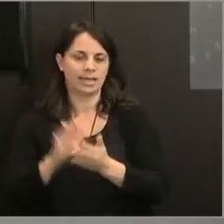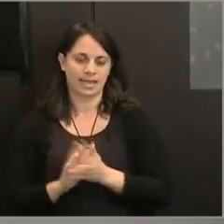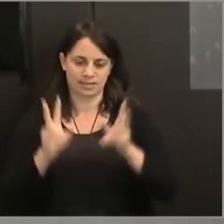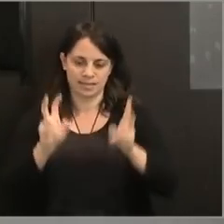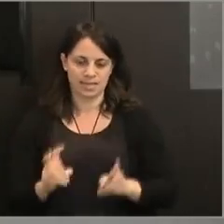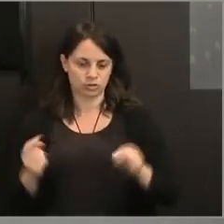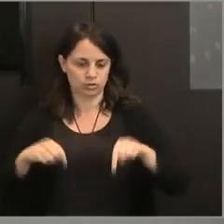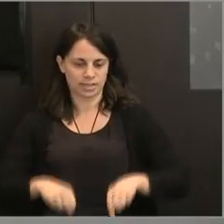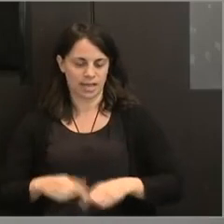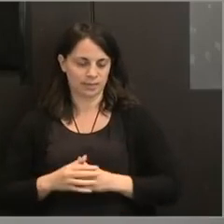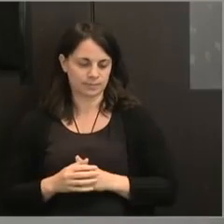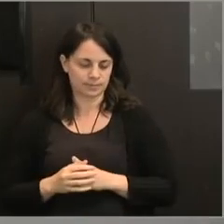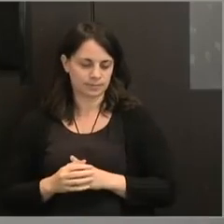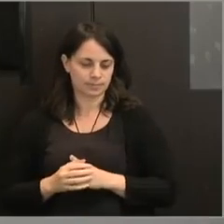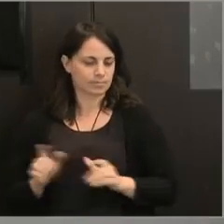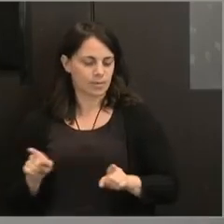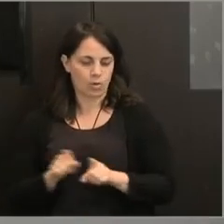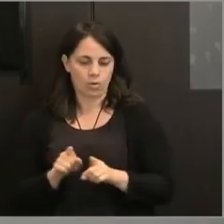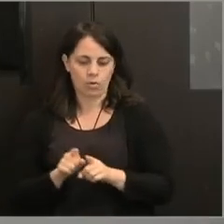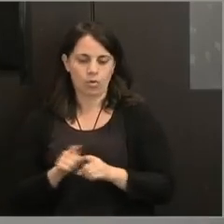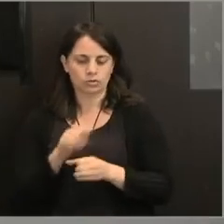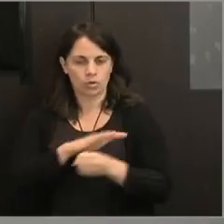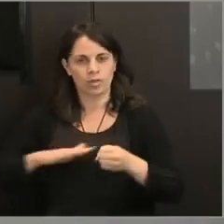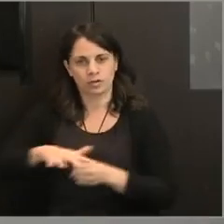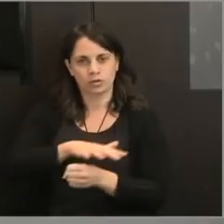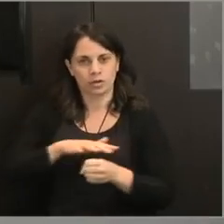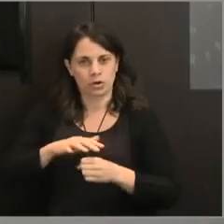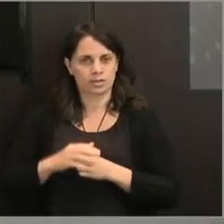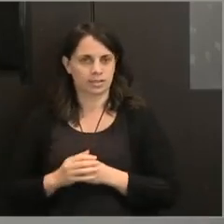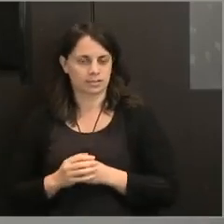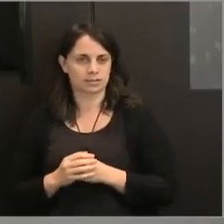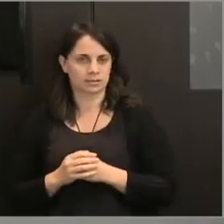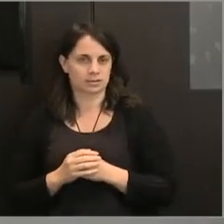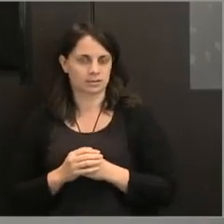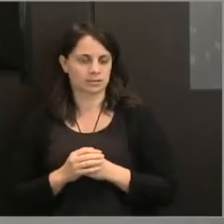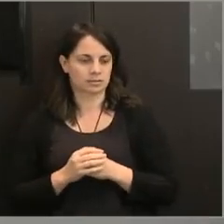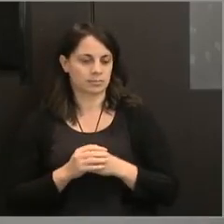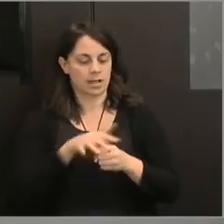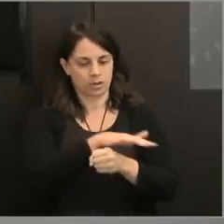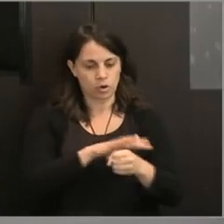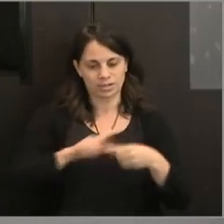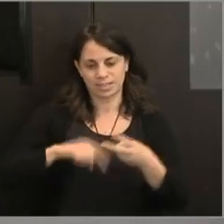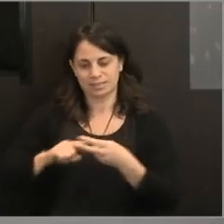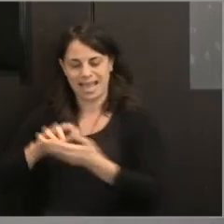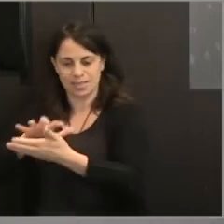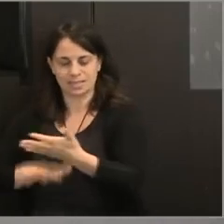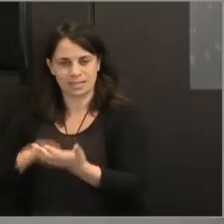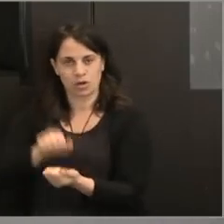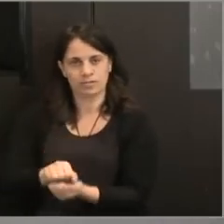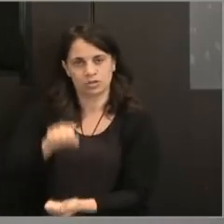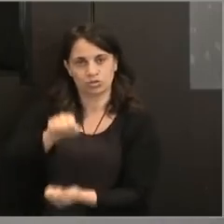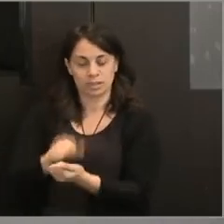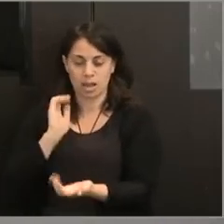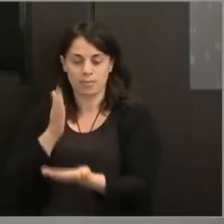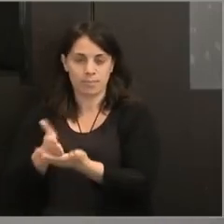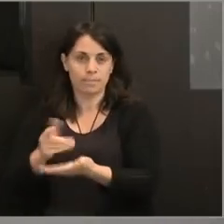Commission. It is also, of course, the context within which the text of Te Tiriti o Waitangi was